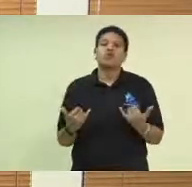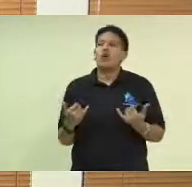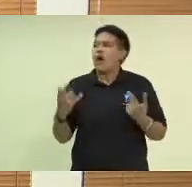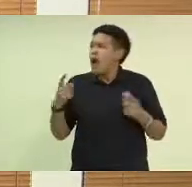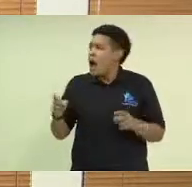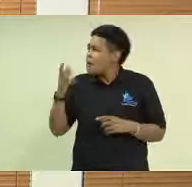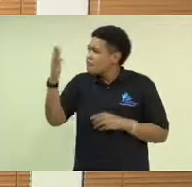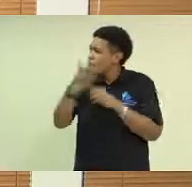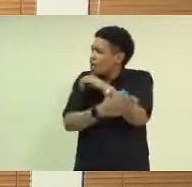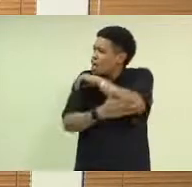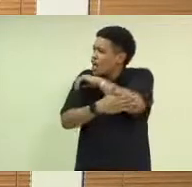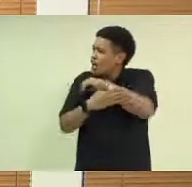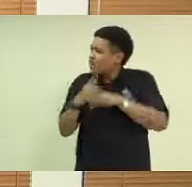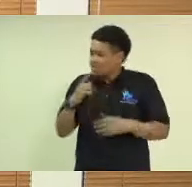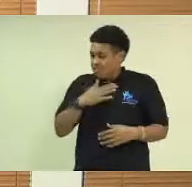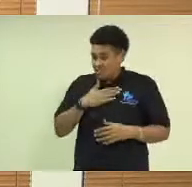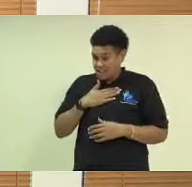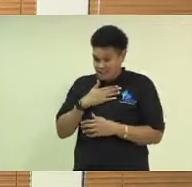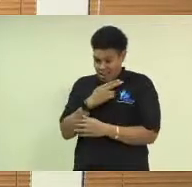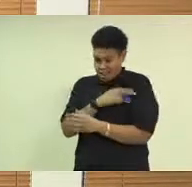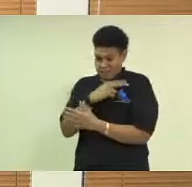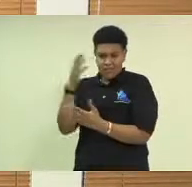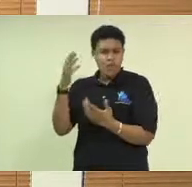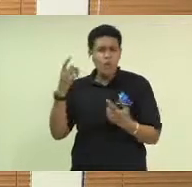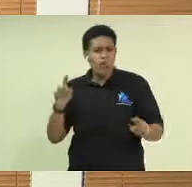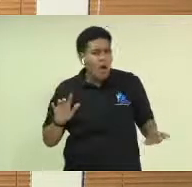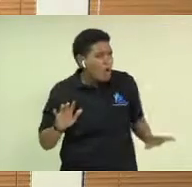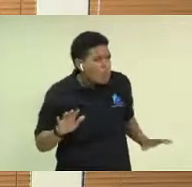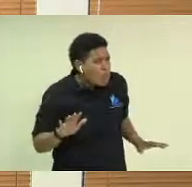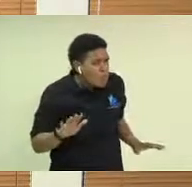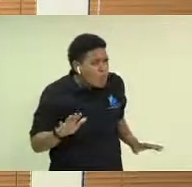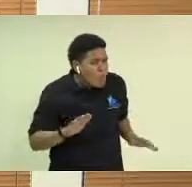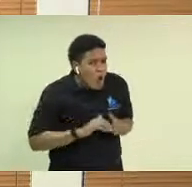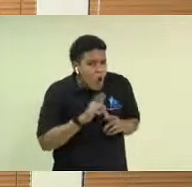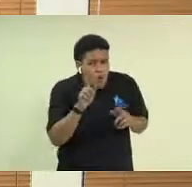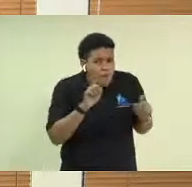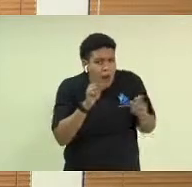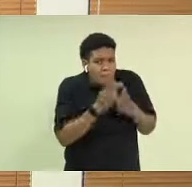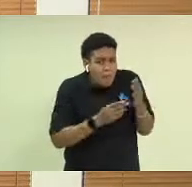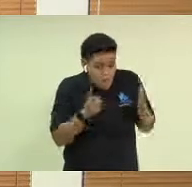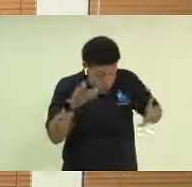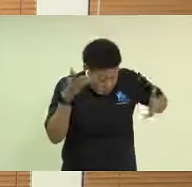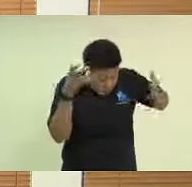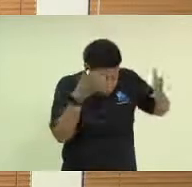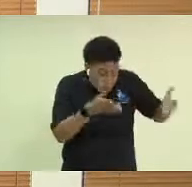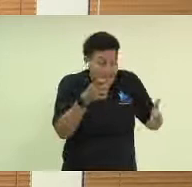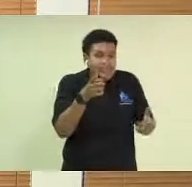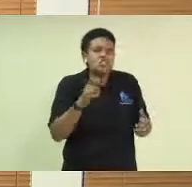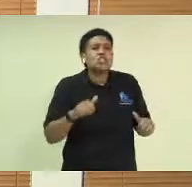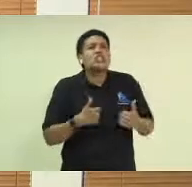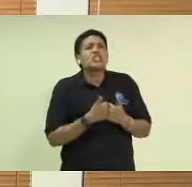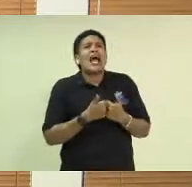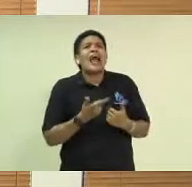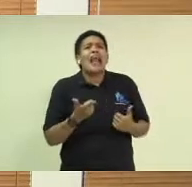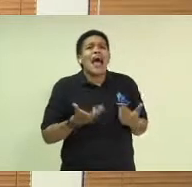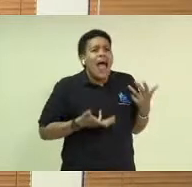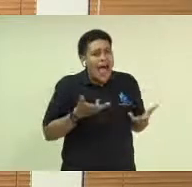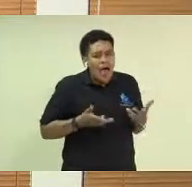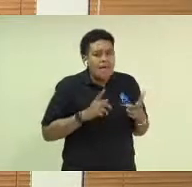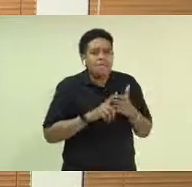Hospital, and how do you manage both in your present challenge, but also